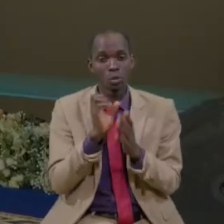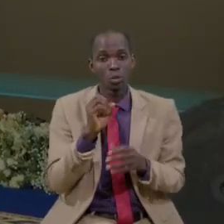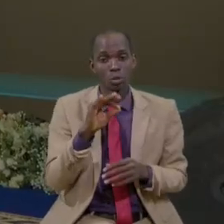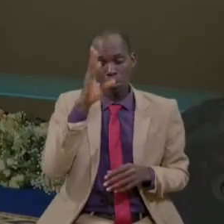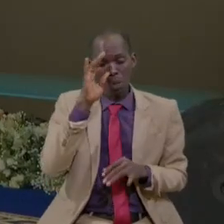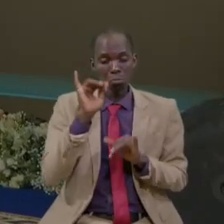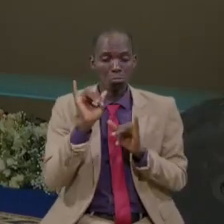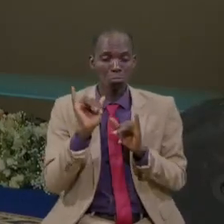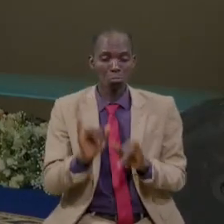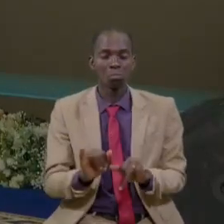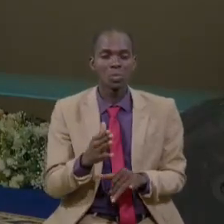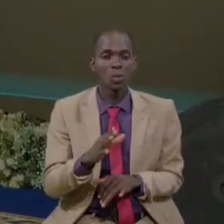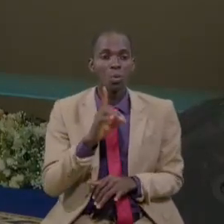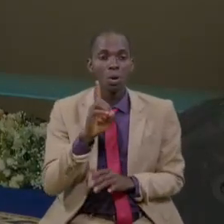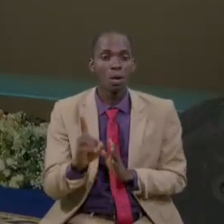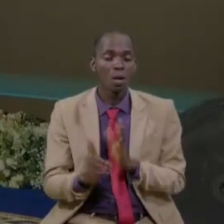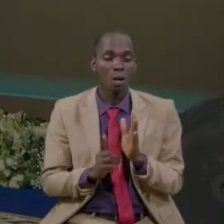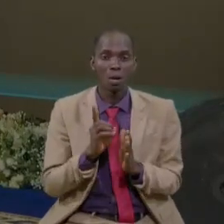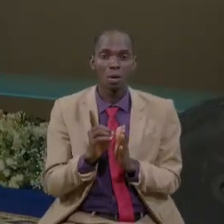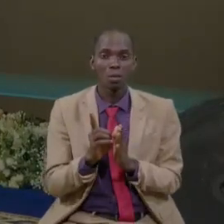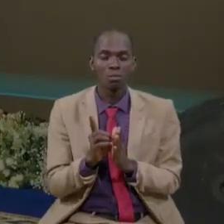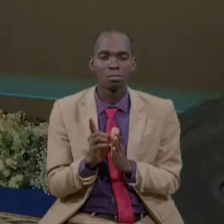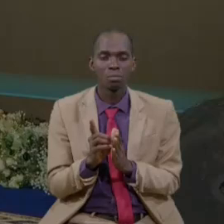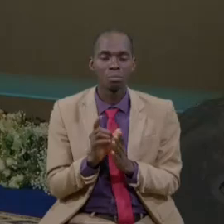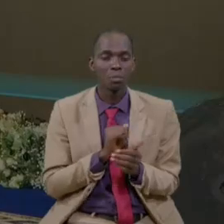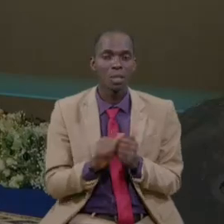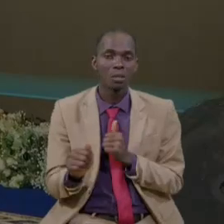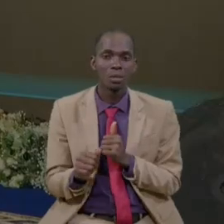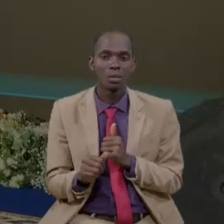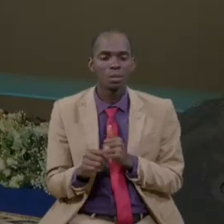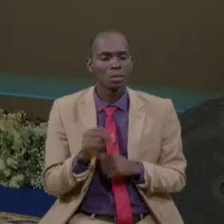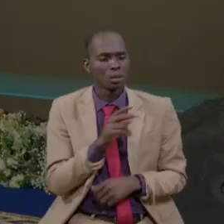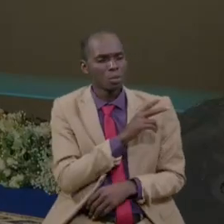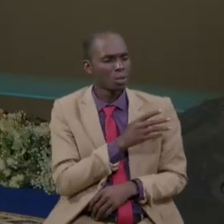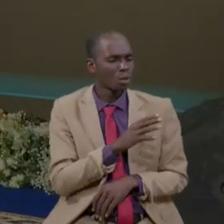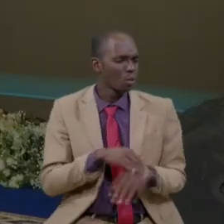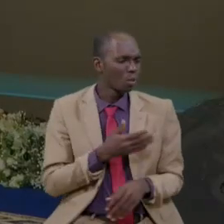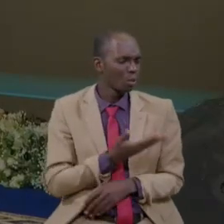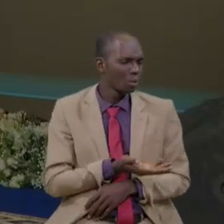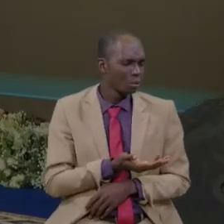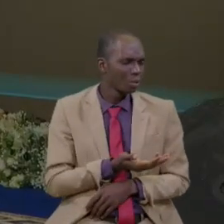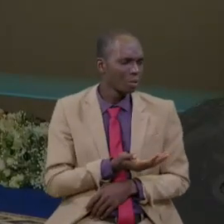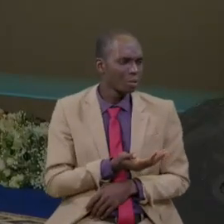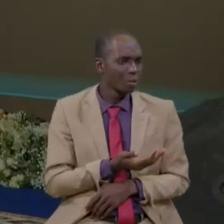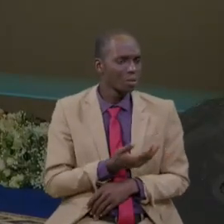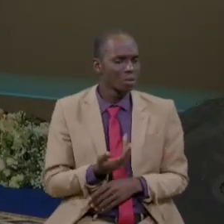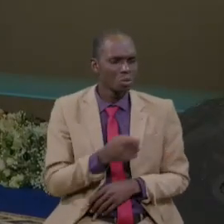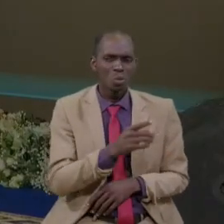So the man stayed there. 1 hour went, they called him. Man, you would have gone